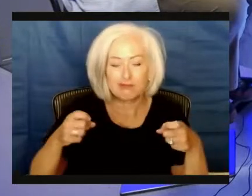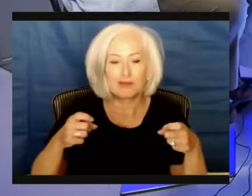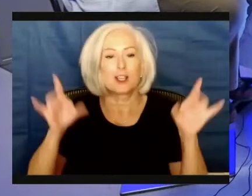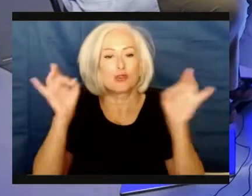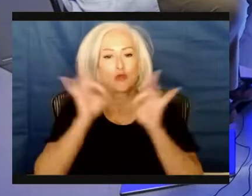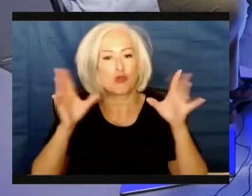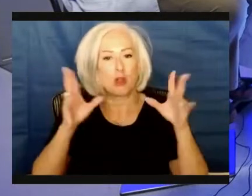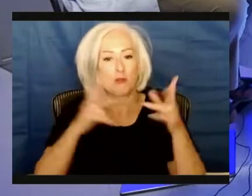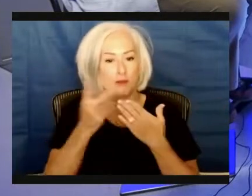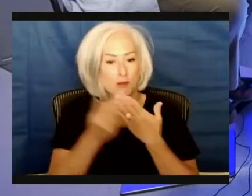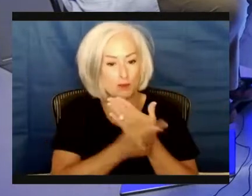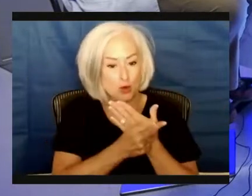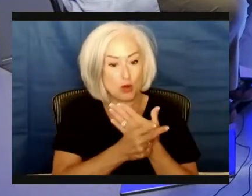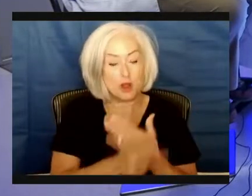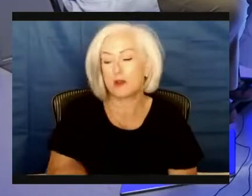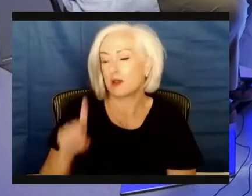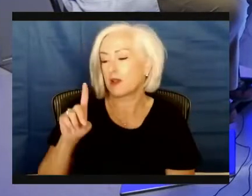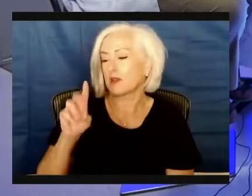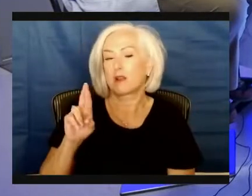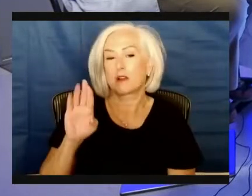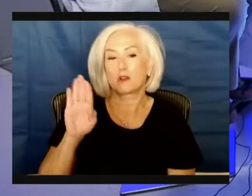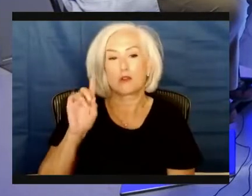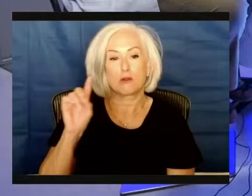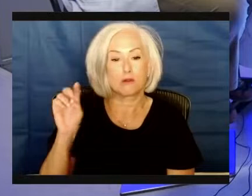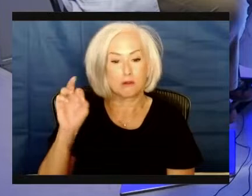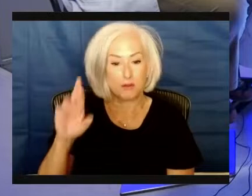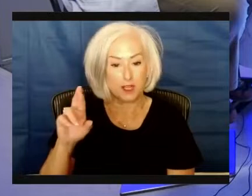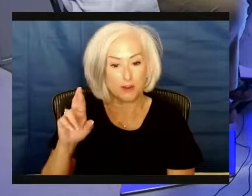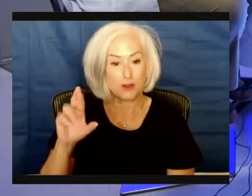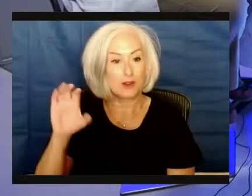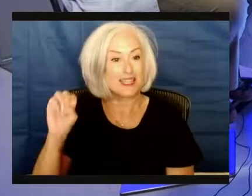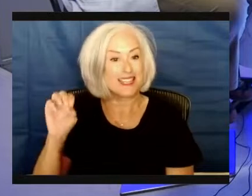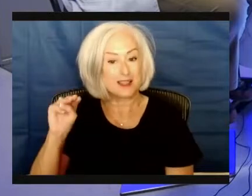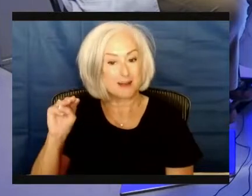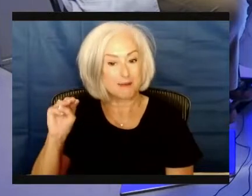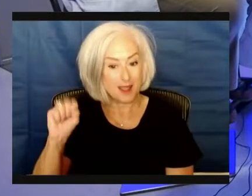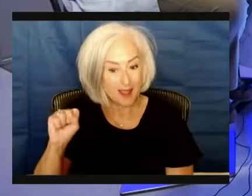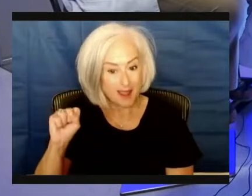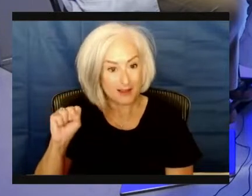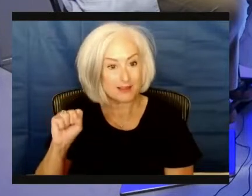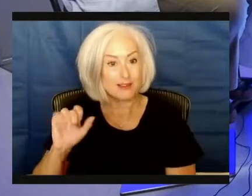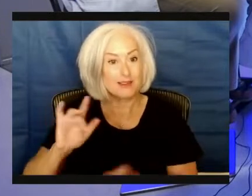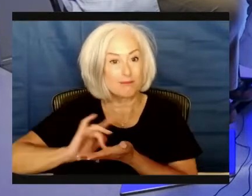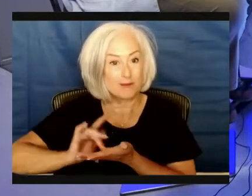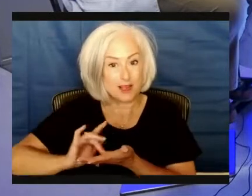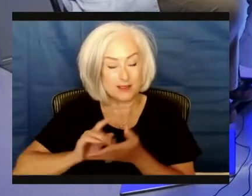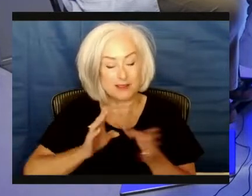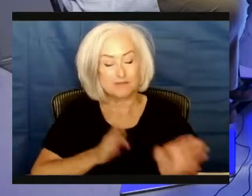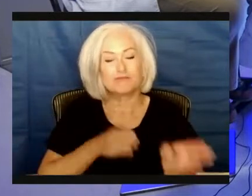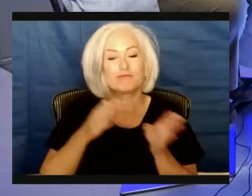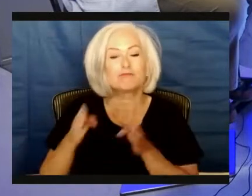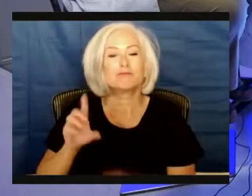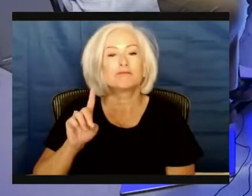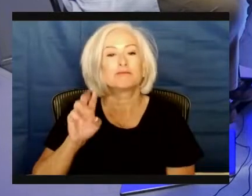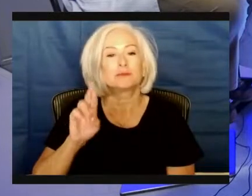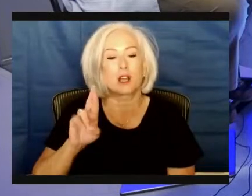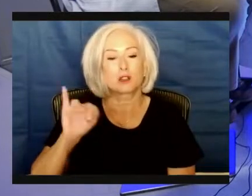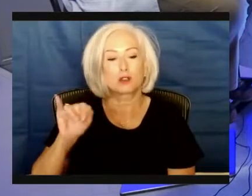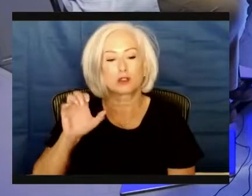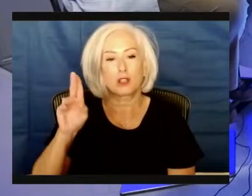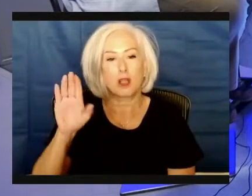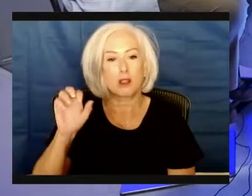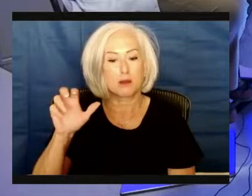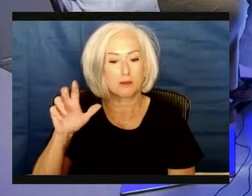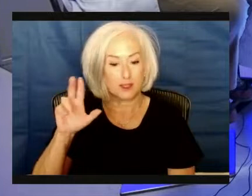Medical Services Disaster Medicine. That's for events like this. And Dr. Ryan Jacobson, who's the Medical Director of the Johnson